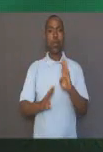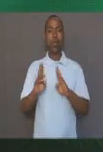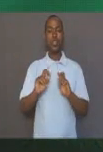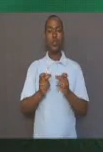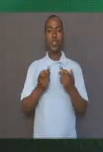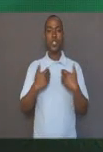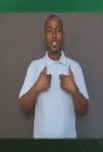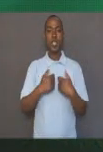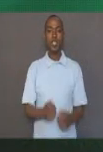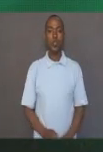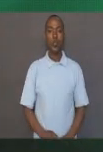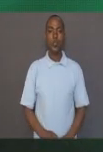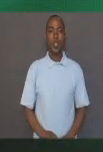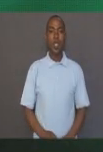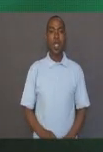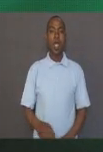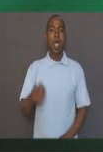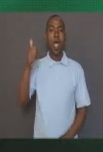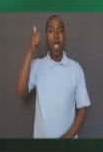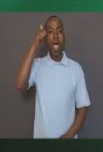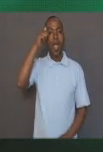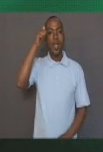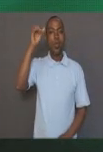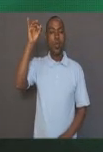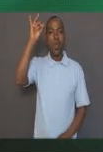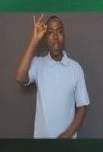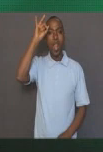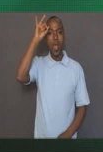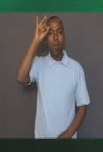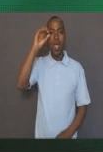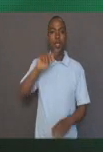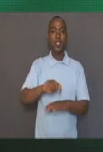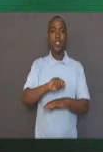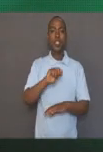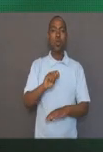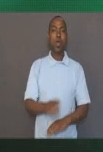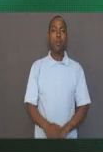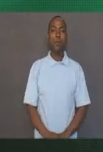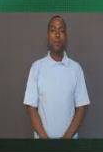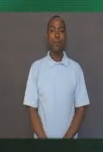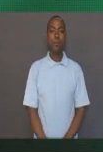The Akiliu Lema Institute of Pathobiology, or